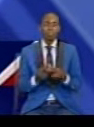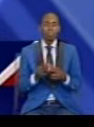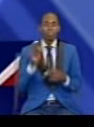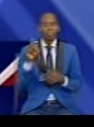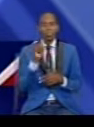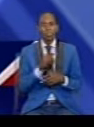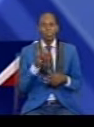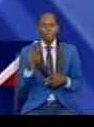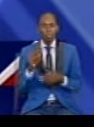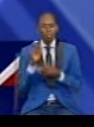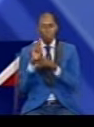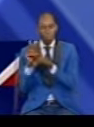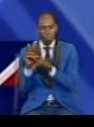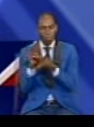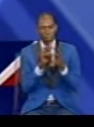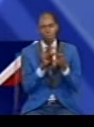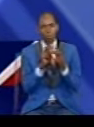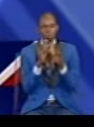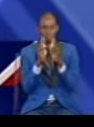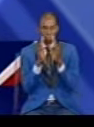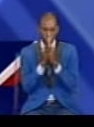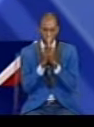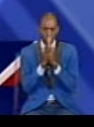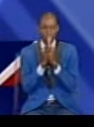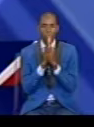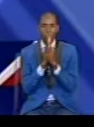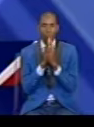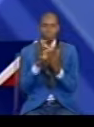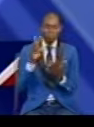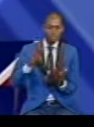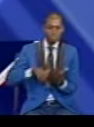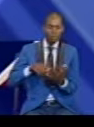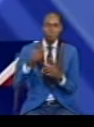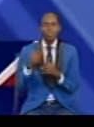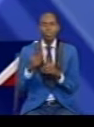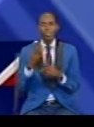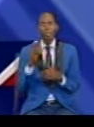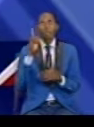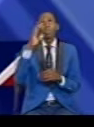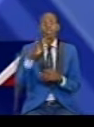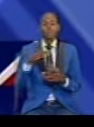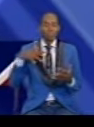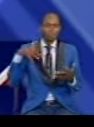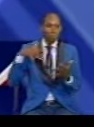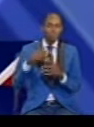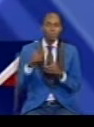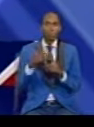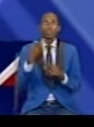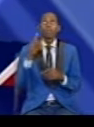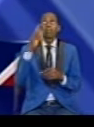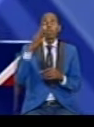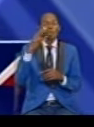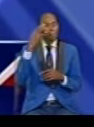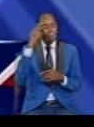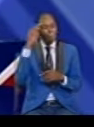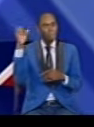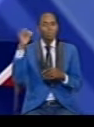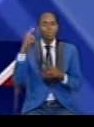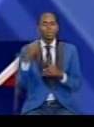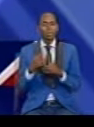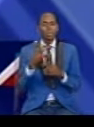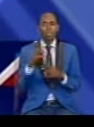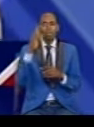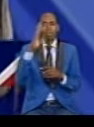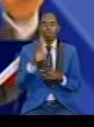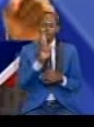Therefore, watch, pray, read the word of God, study the word of God, memorize the word of God, apply the